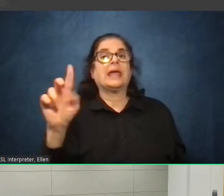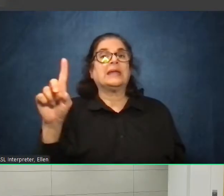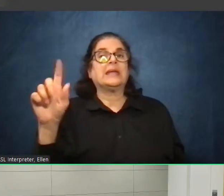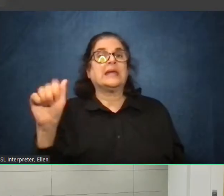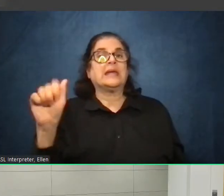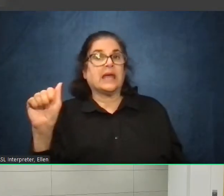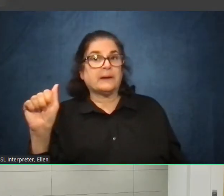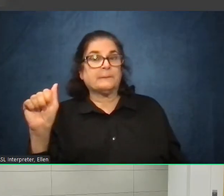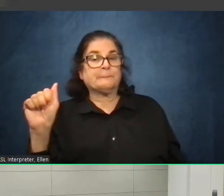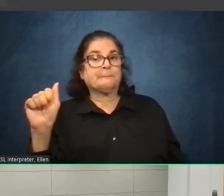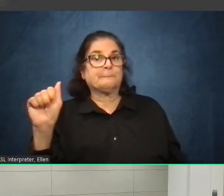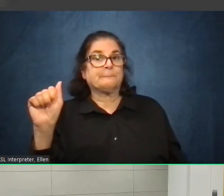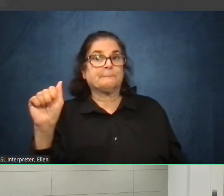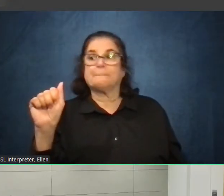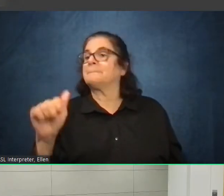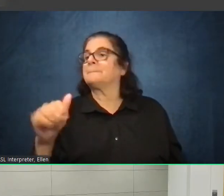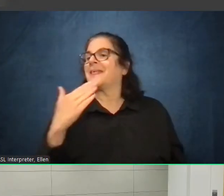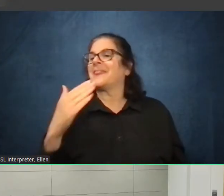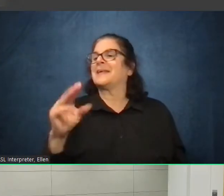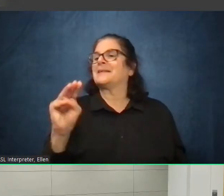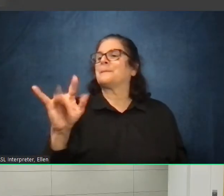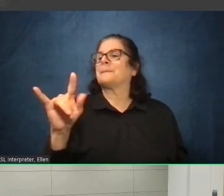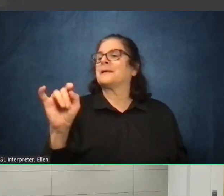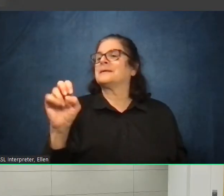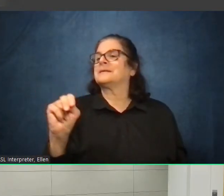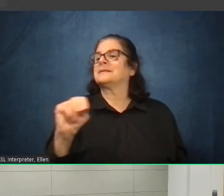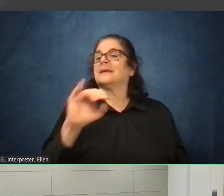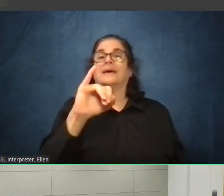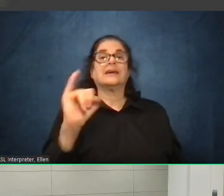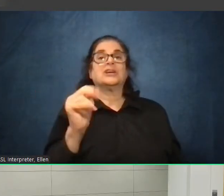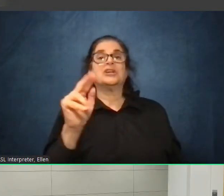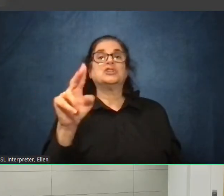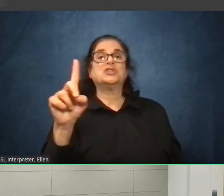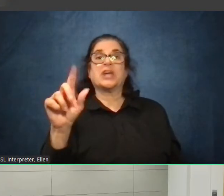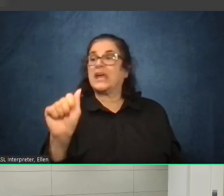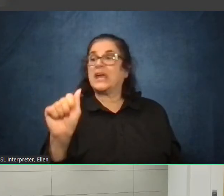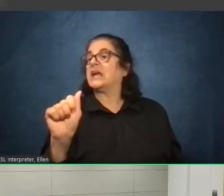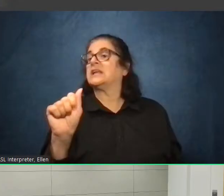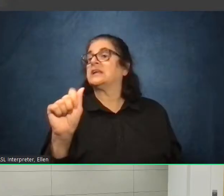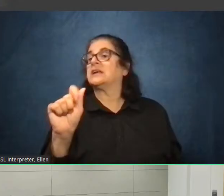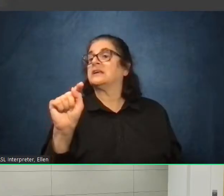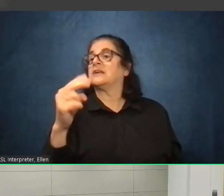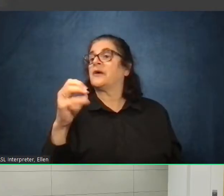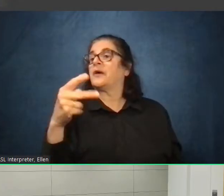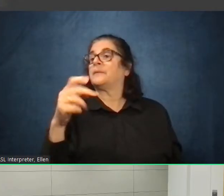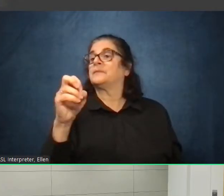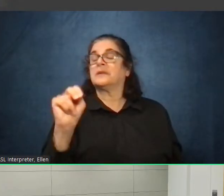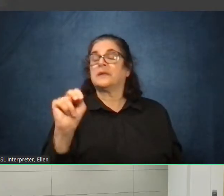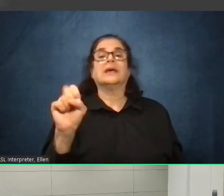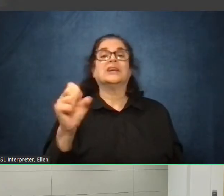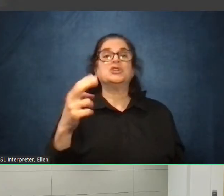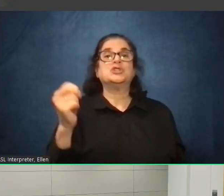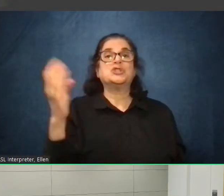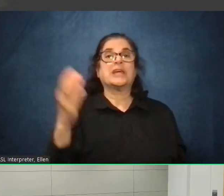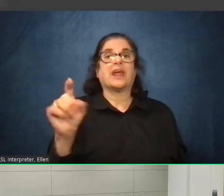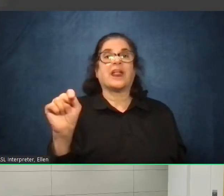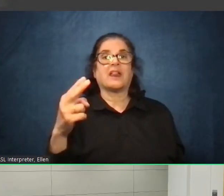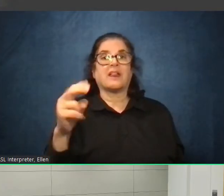Thank you, Milton. Jada Thompson. Jada Thompson, she, they. I am